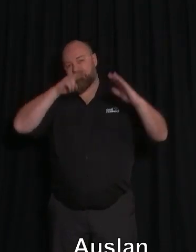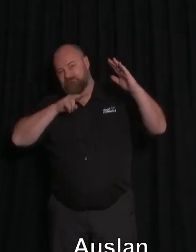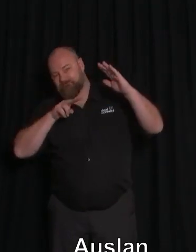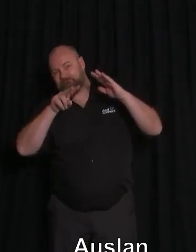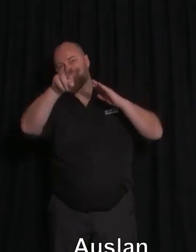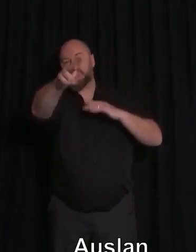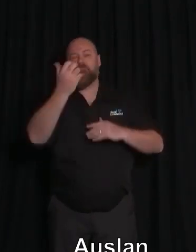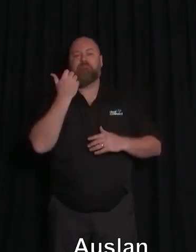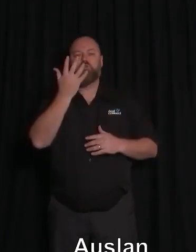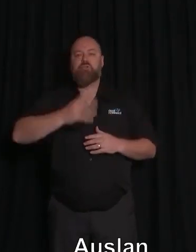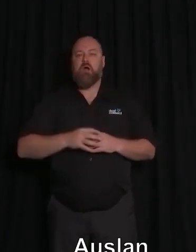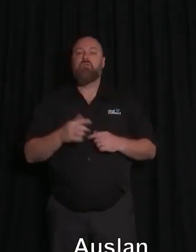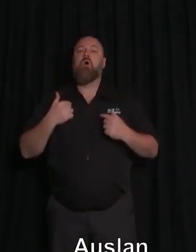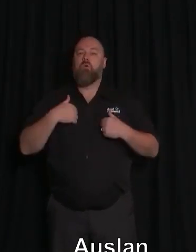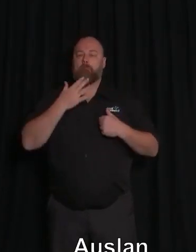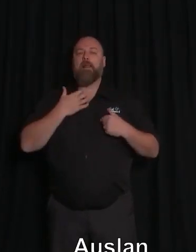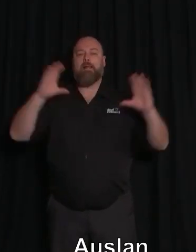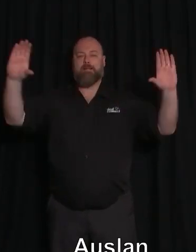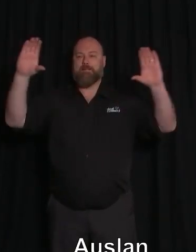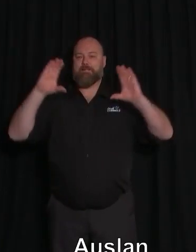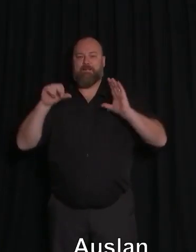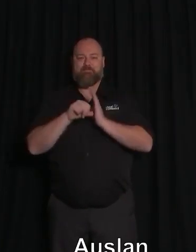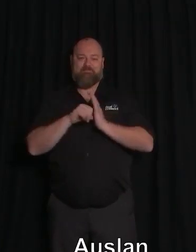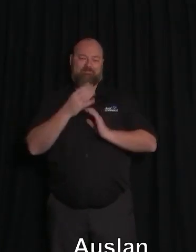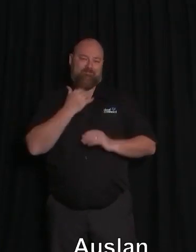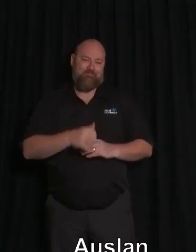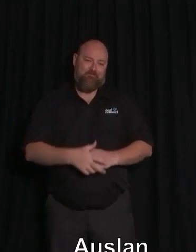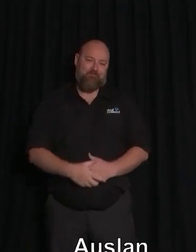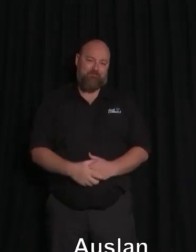like to see the money come in, please. Thank you. Thanks, Zhan.